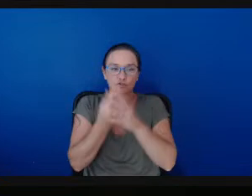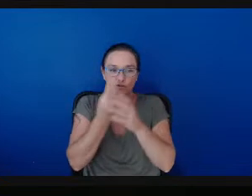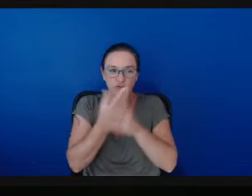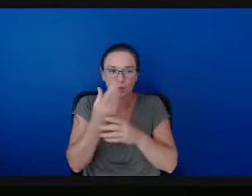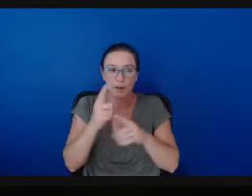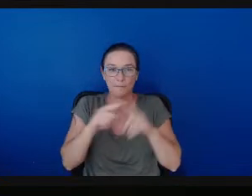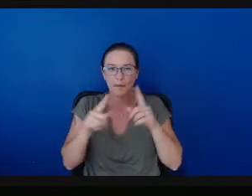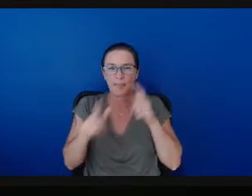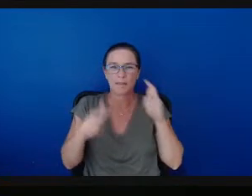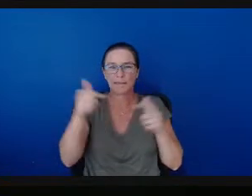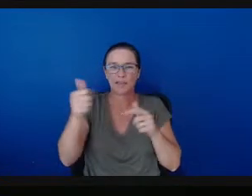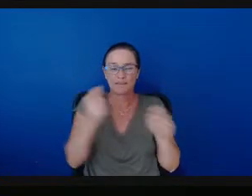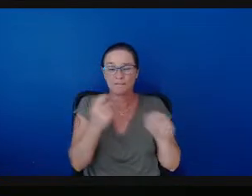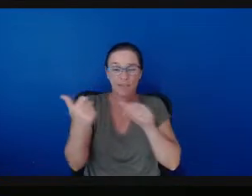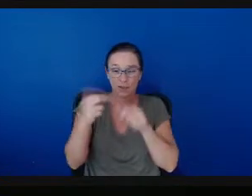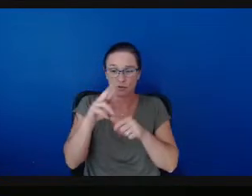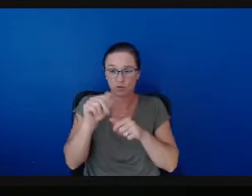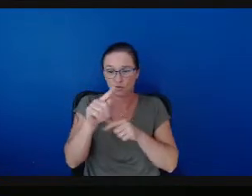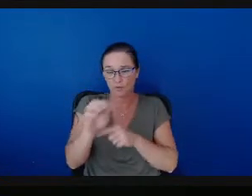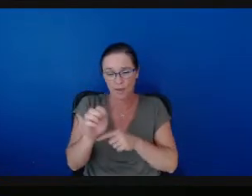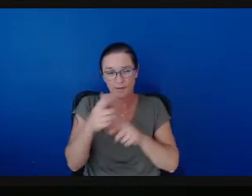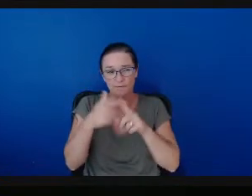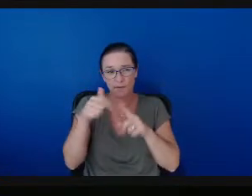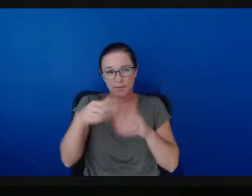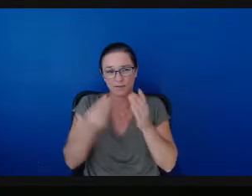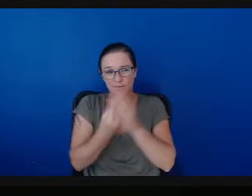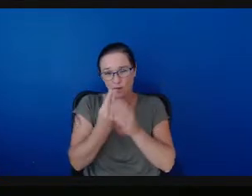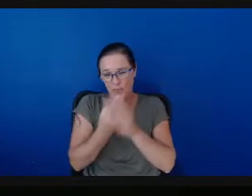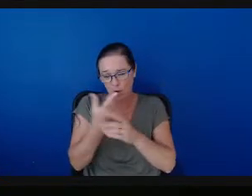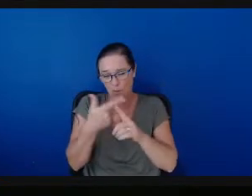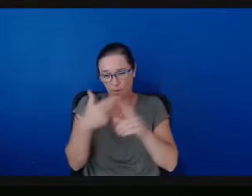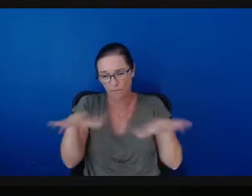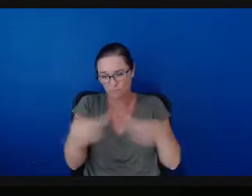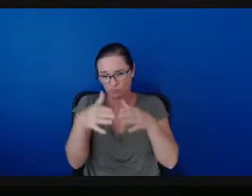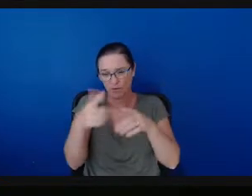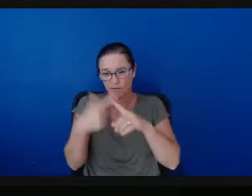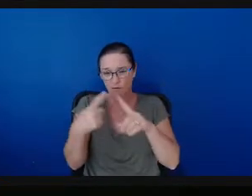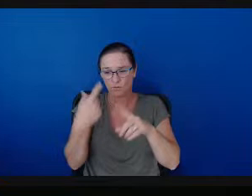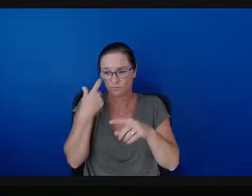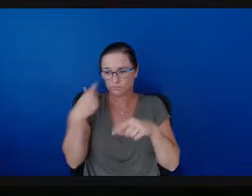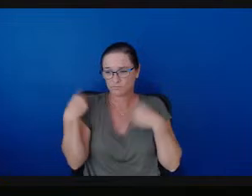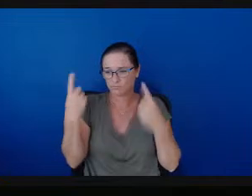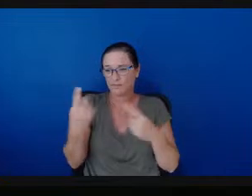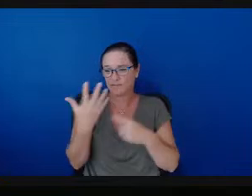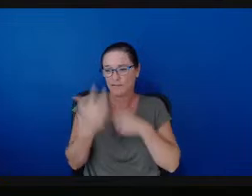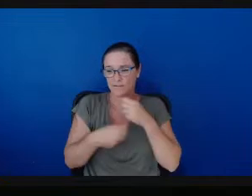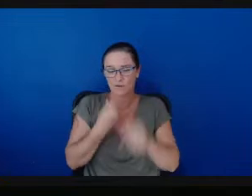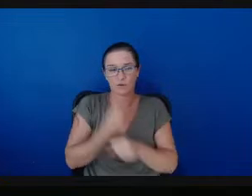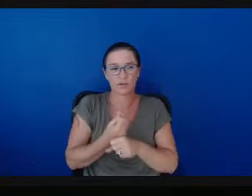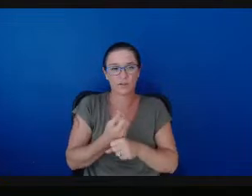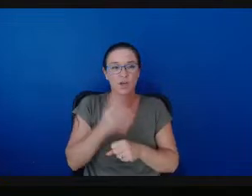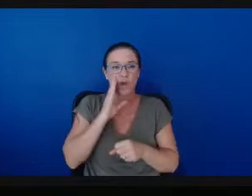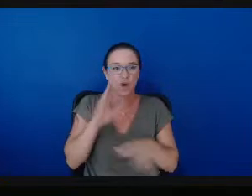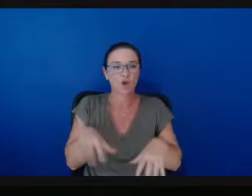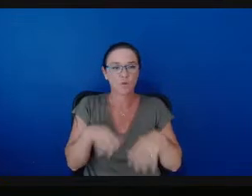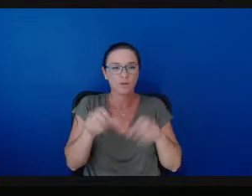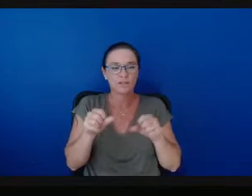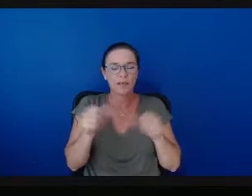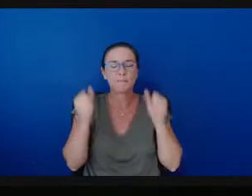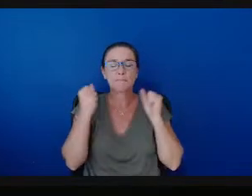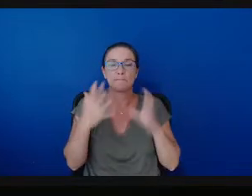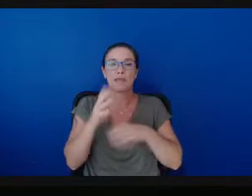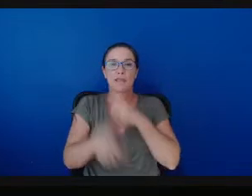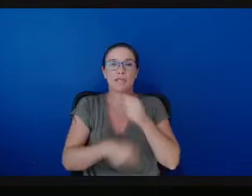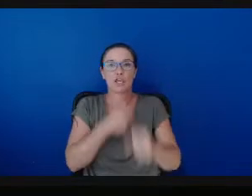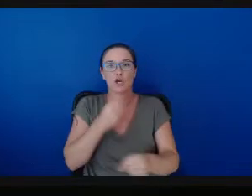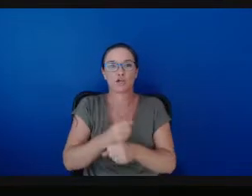we've seen from the eruptions of this volcano in the last 5 years, 4 years, it would still take many years to fill it all the way